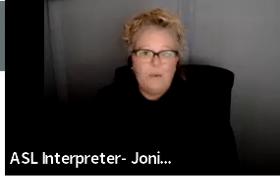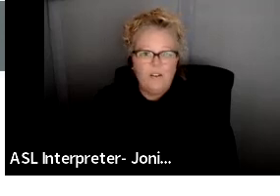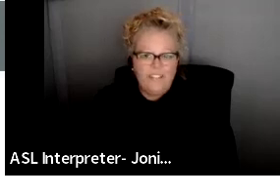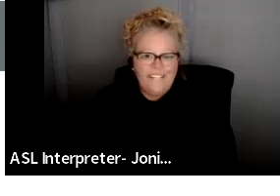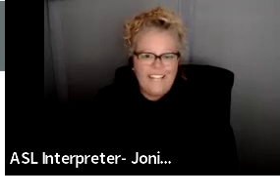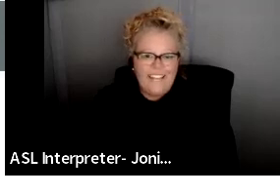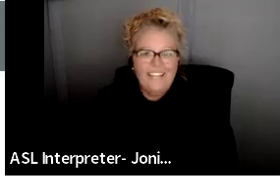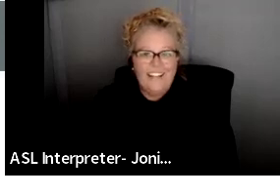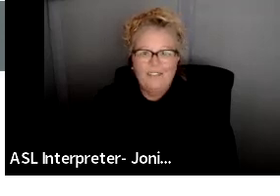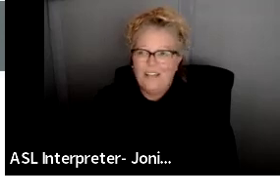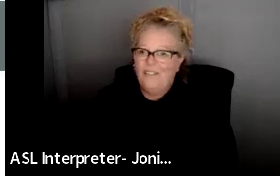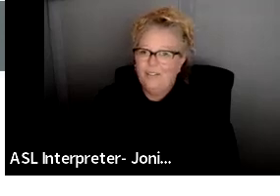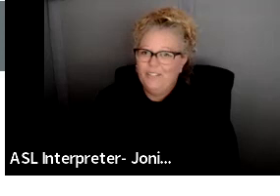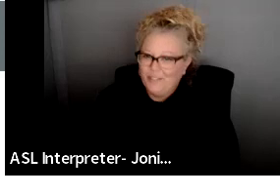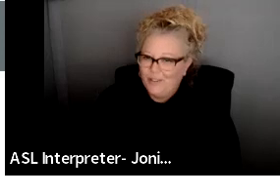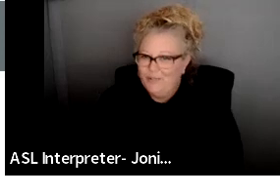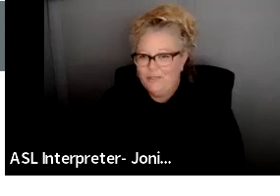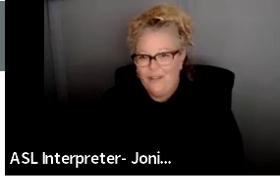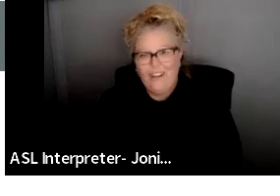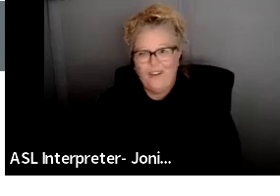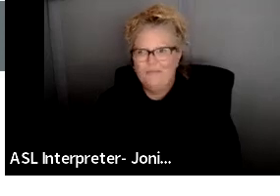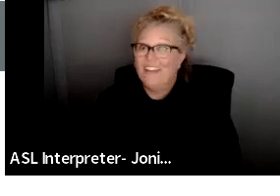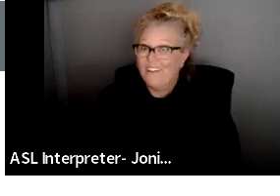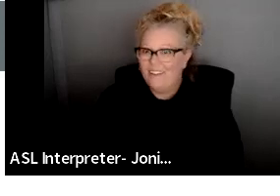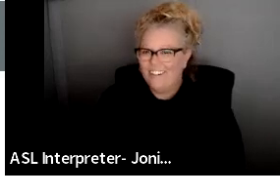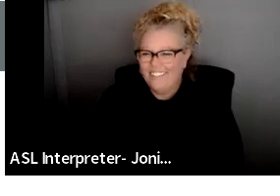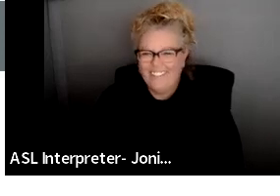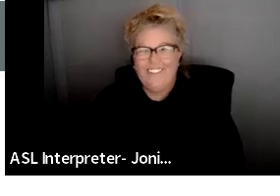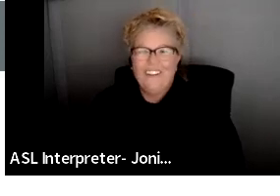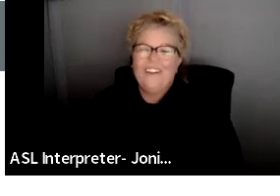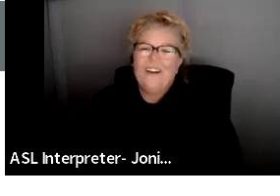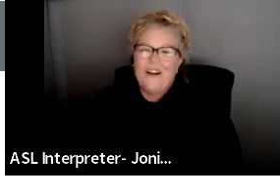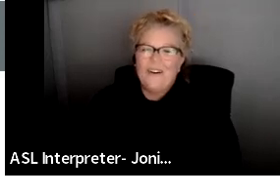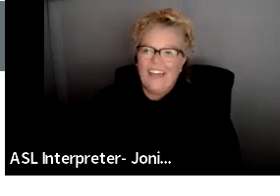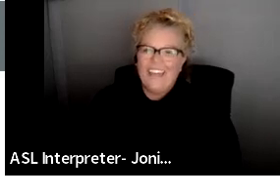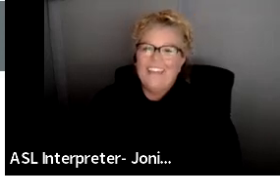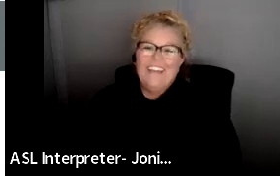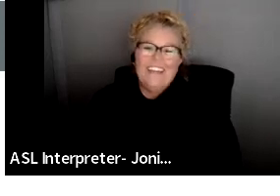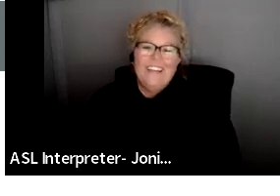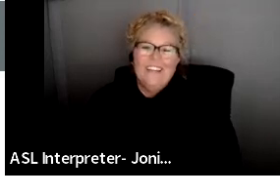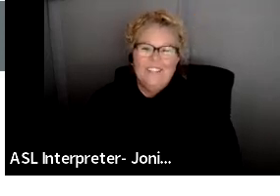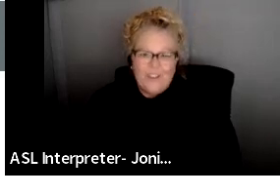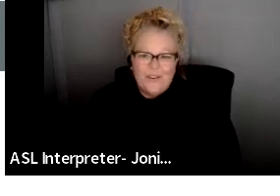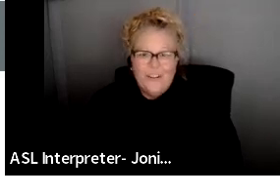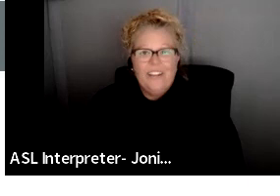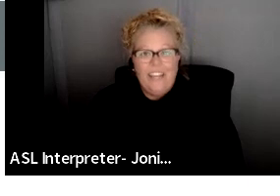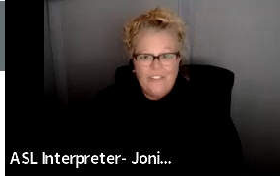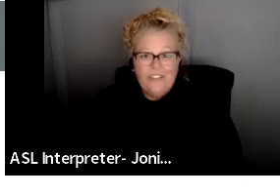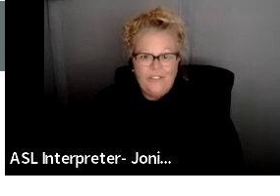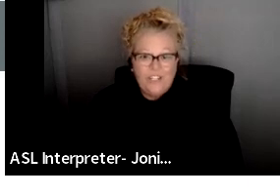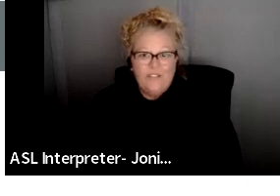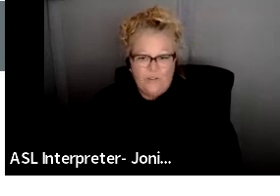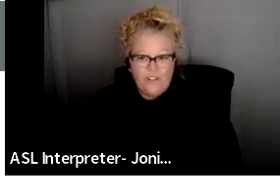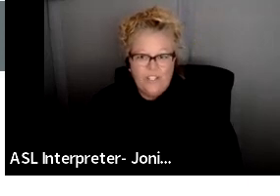I was pausing a second. I was having a little difficulty with my video, but now I'm here. Okay, so here